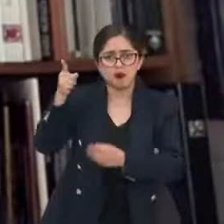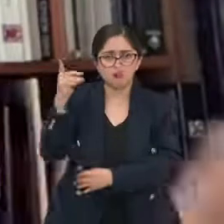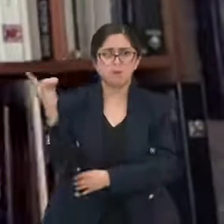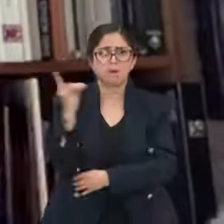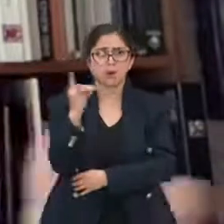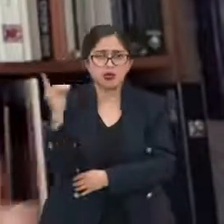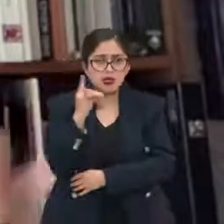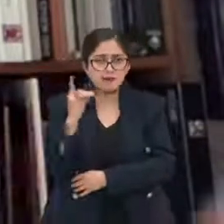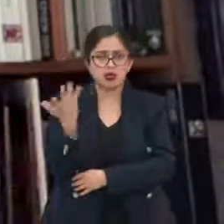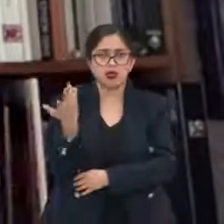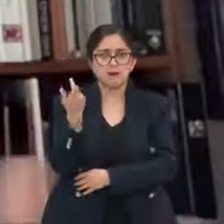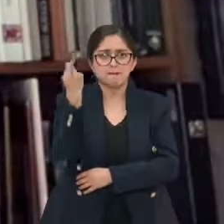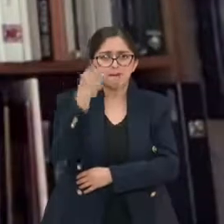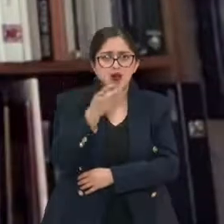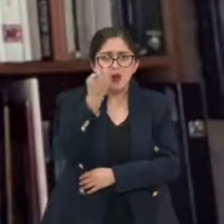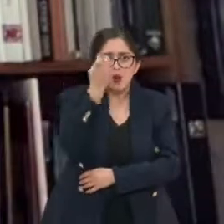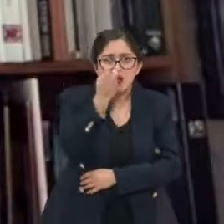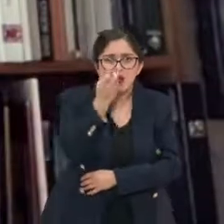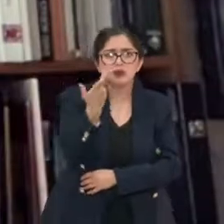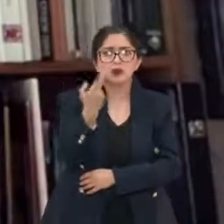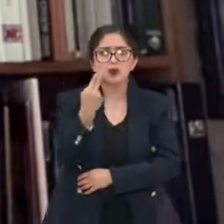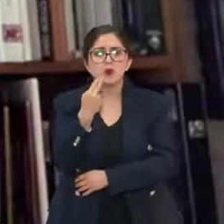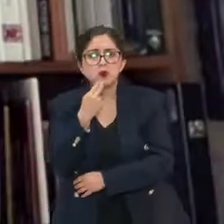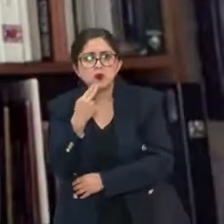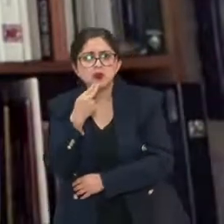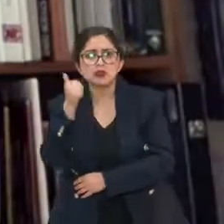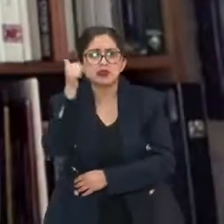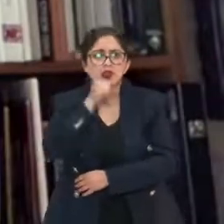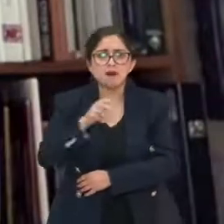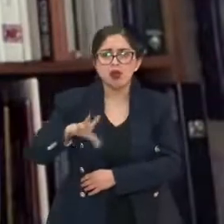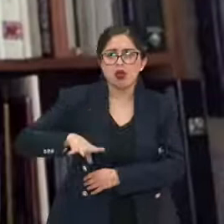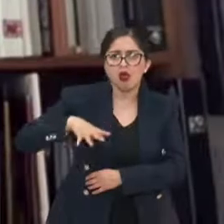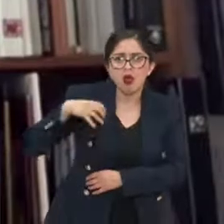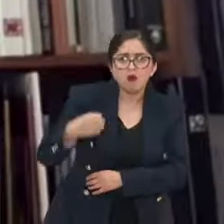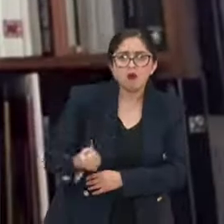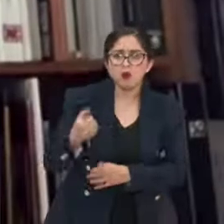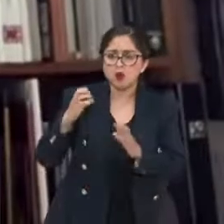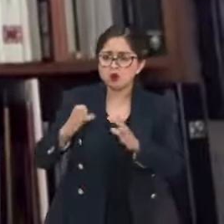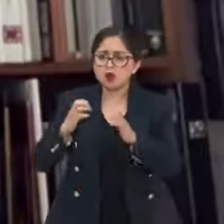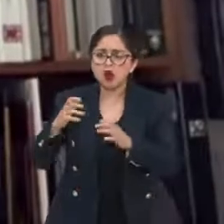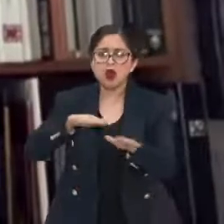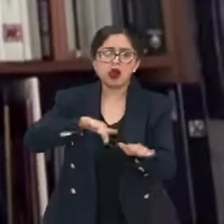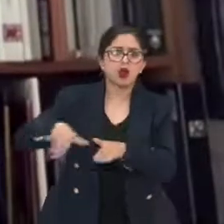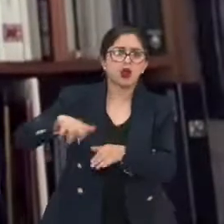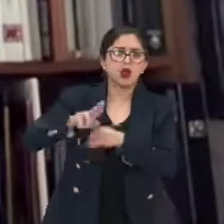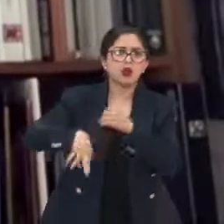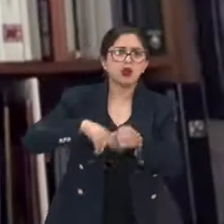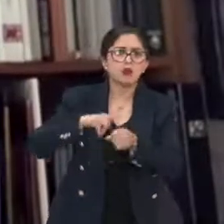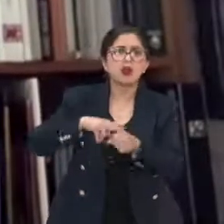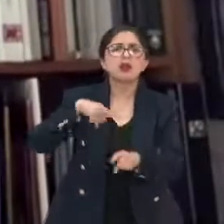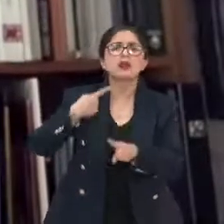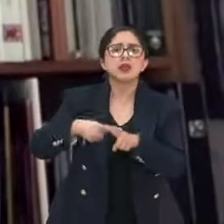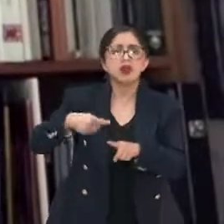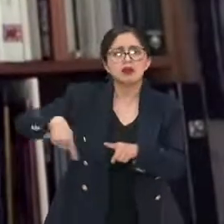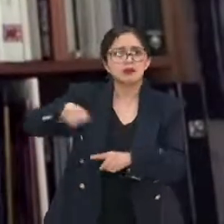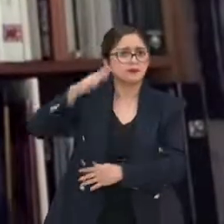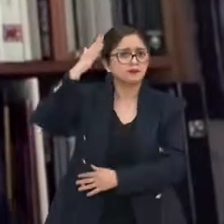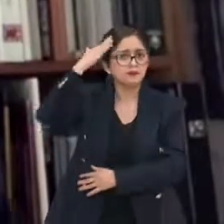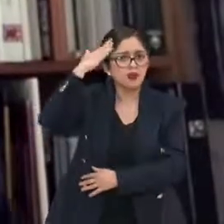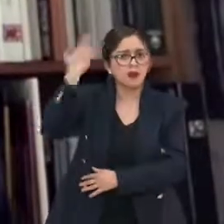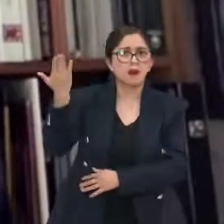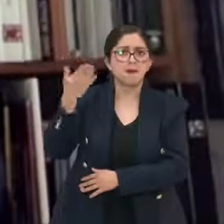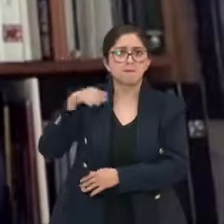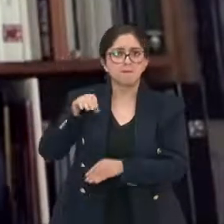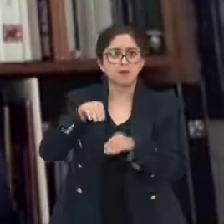Bolivian economy based on an absurd element of the arbitrary use of